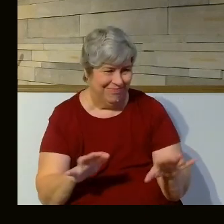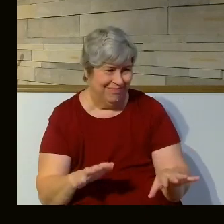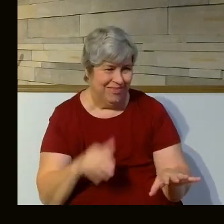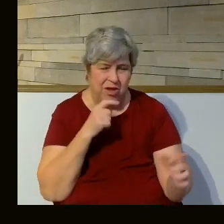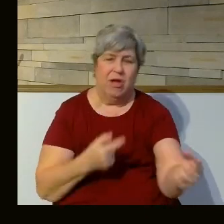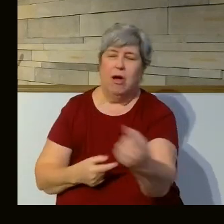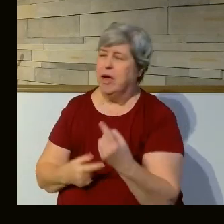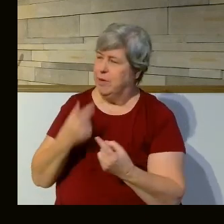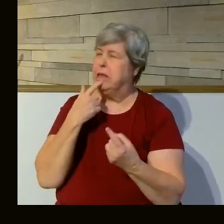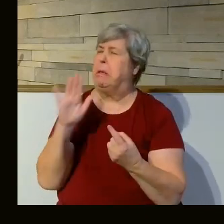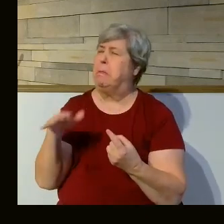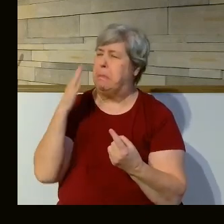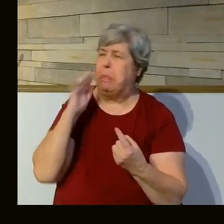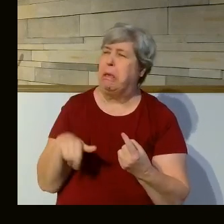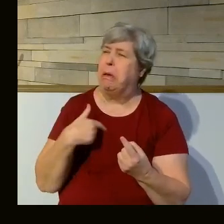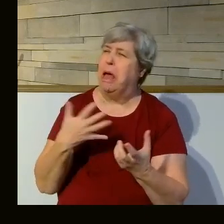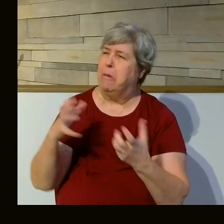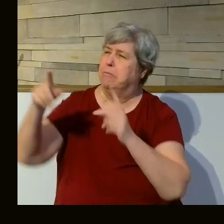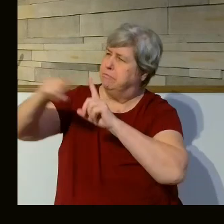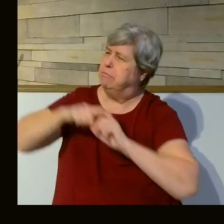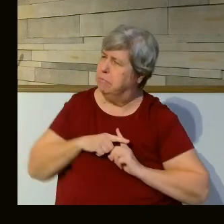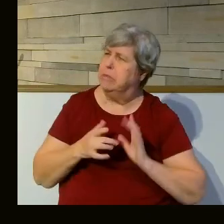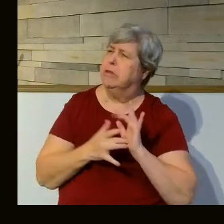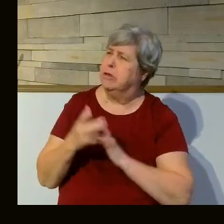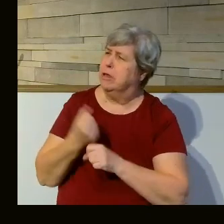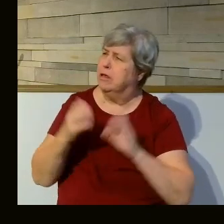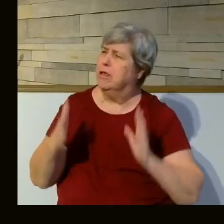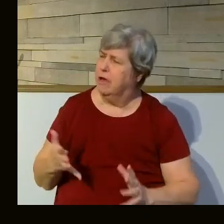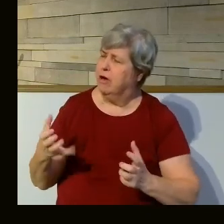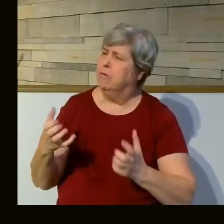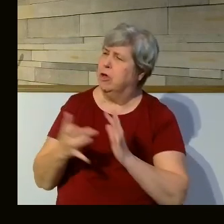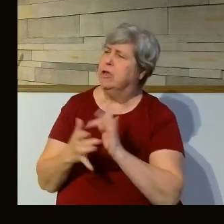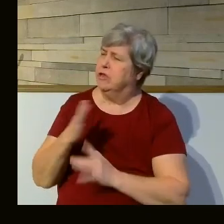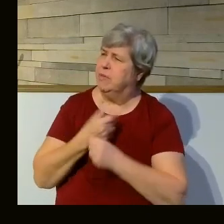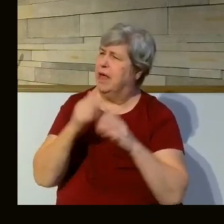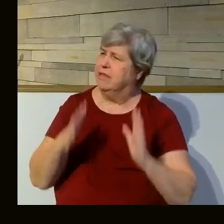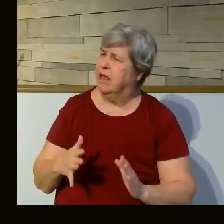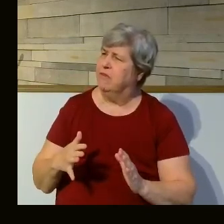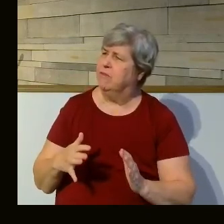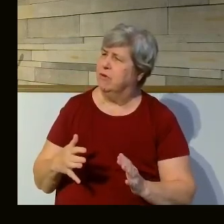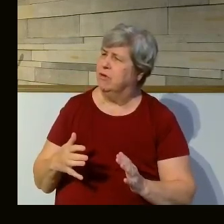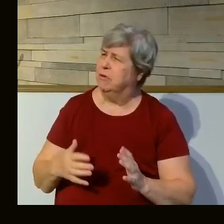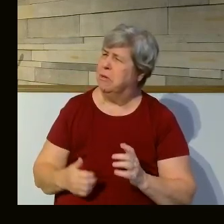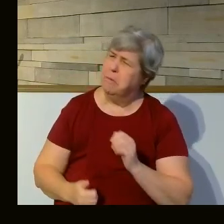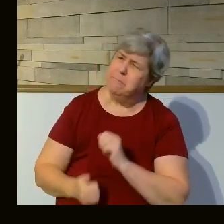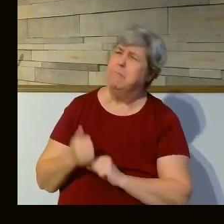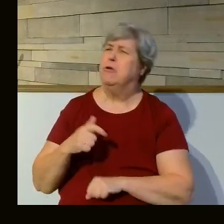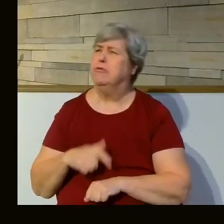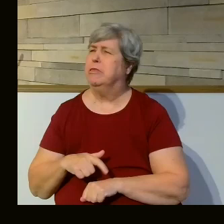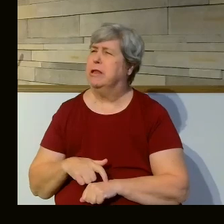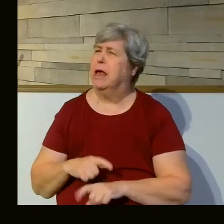come forward here and say, you know what, Pastor, I want to receive Jesus as my Savior, and I want Him to be my Savior most of the